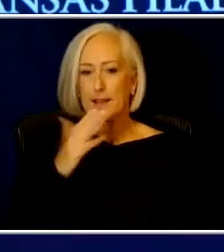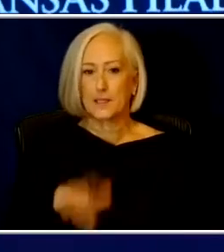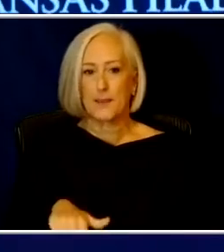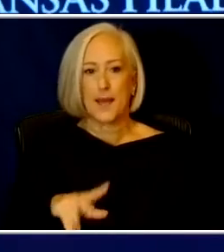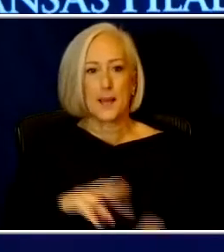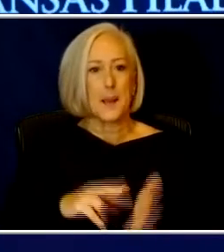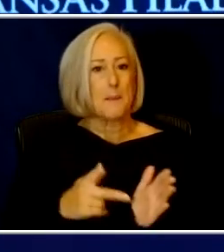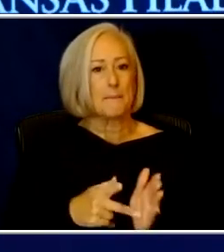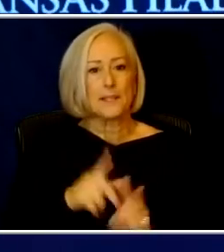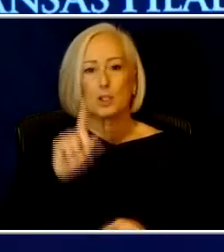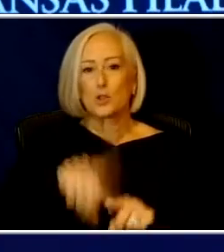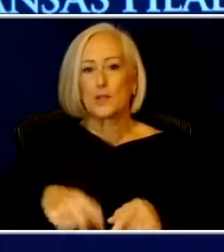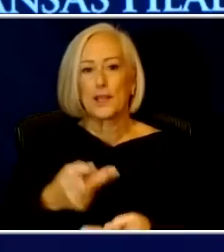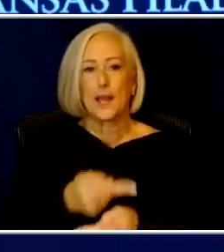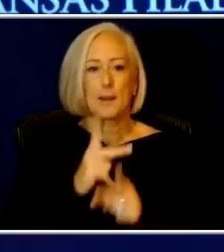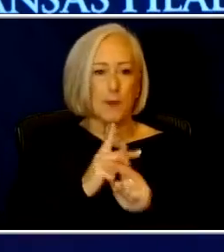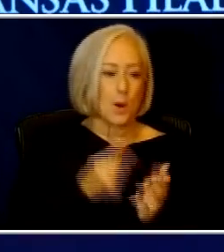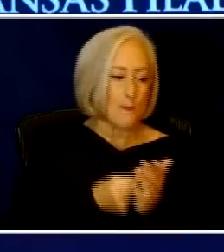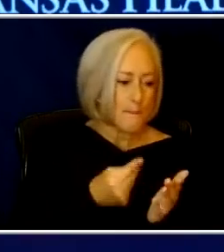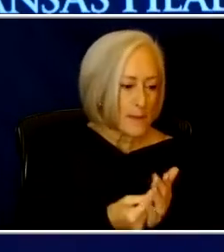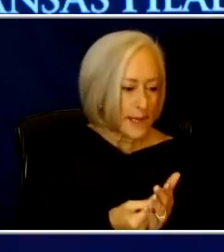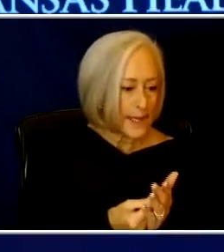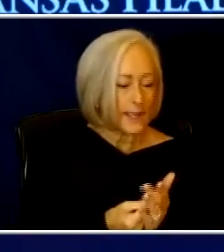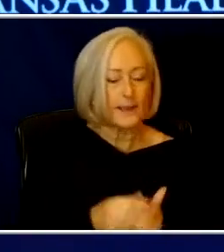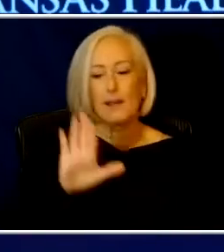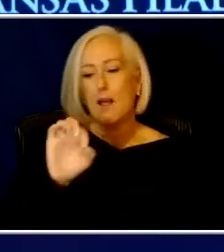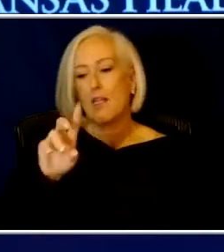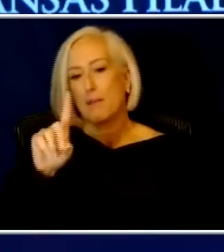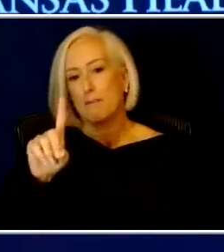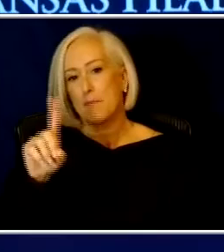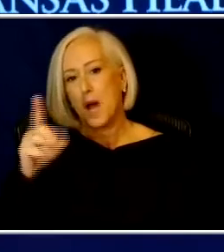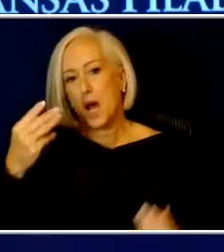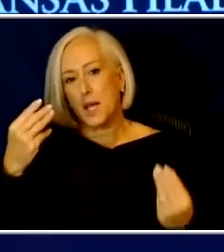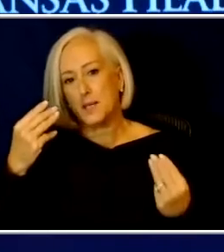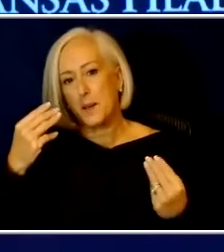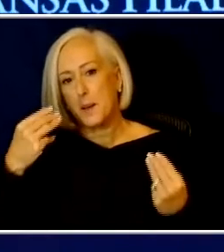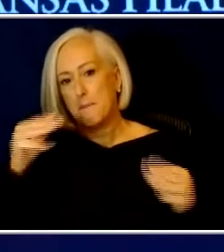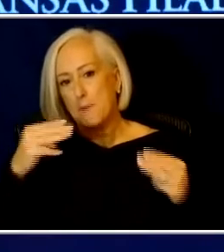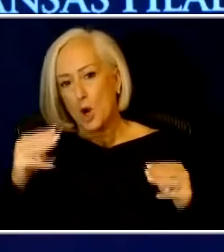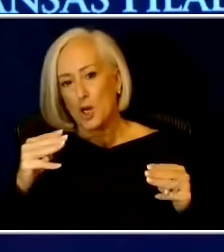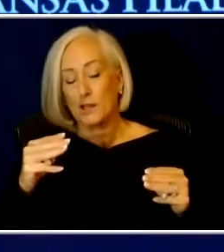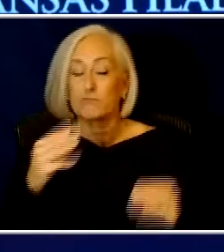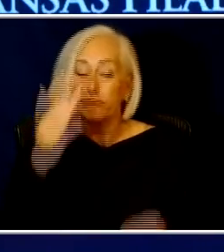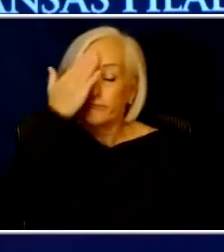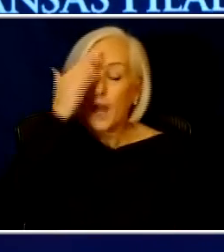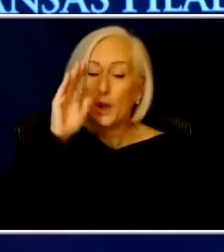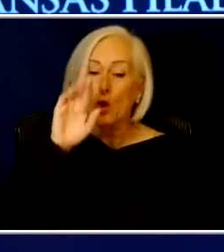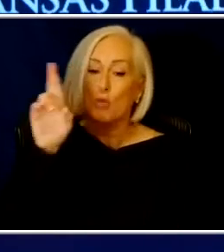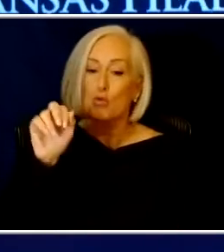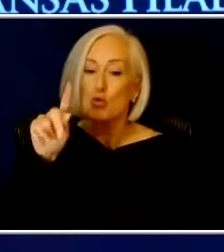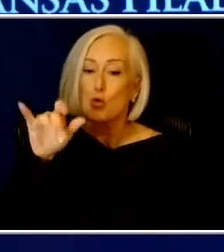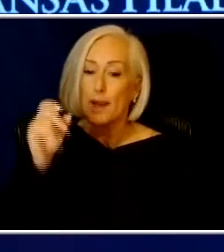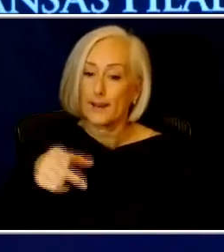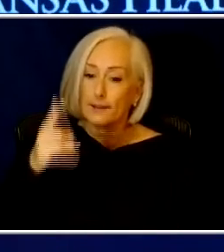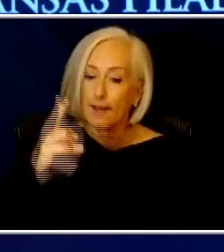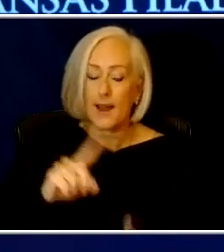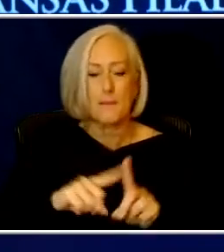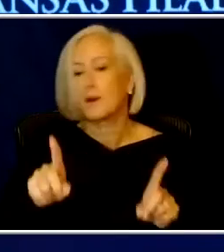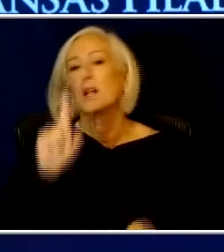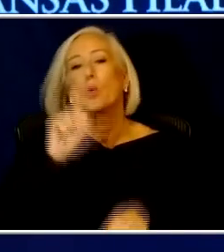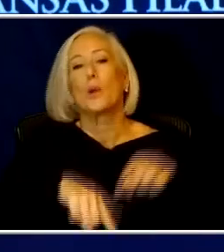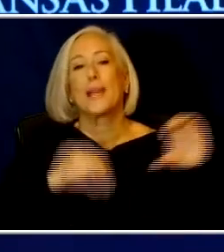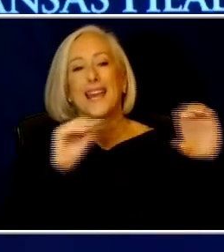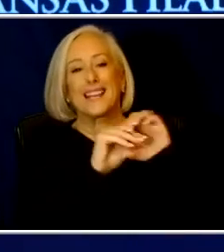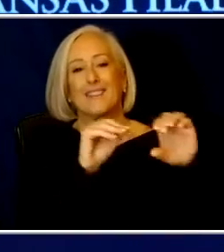makes it a lot harder to get the bond market, and plus, rates are pretty high anyway. But as a result, we can't invest like we've been able to